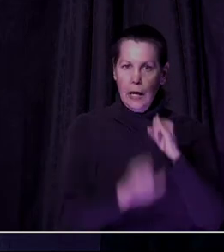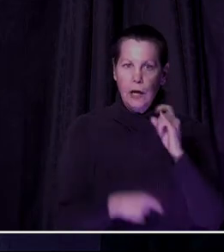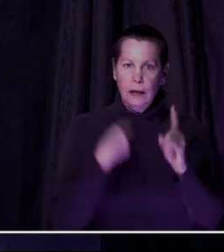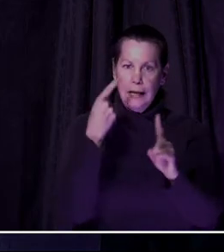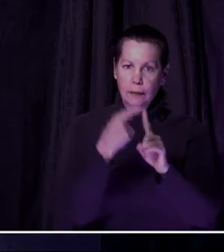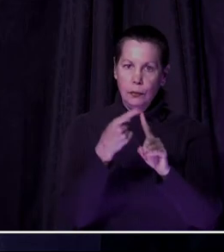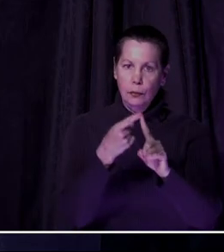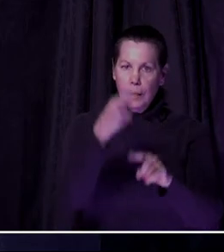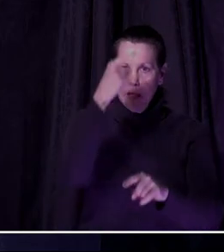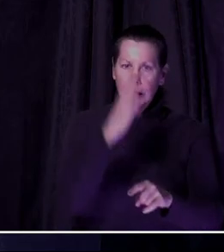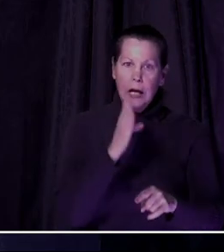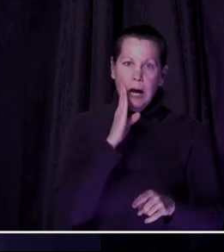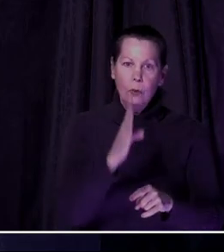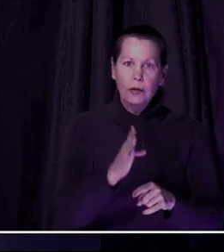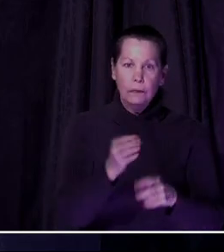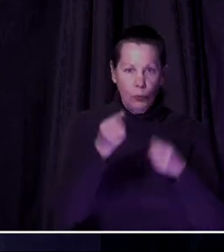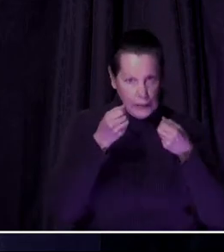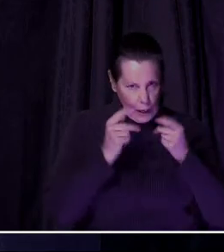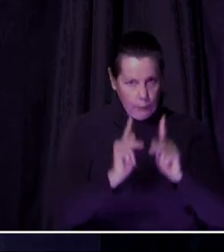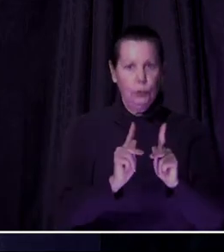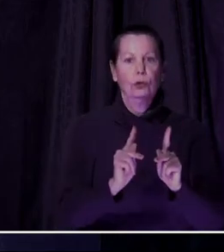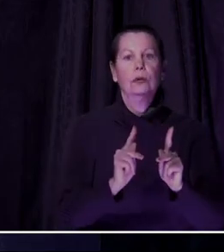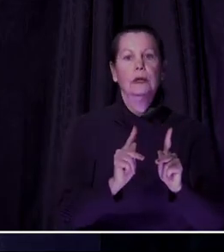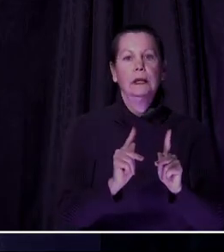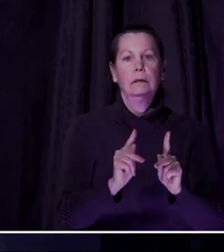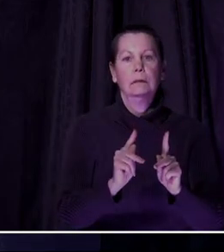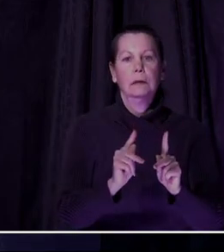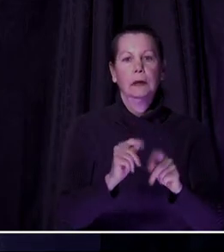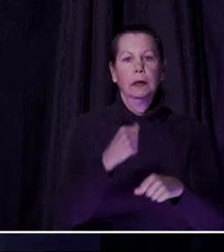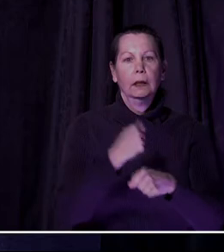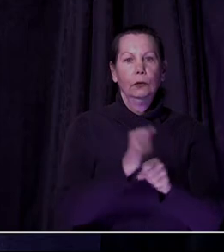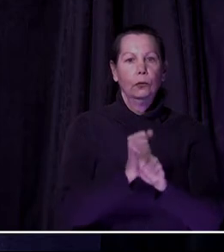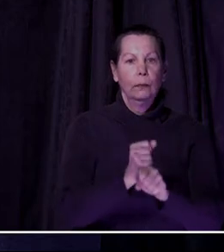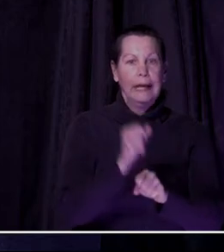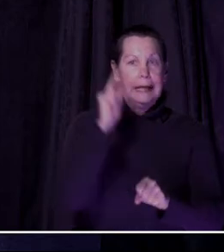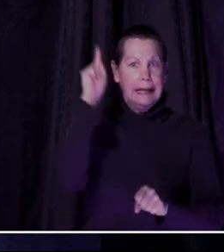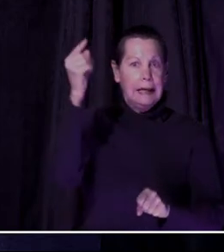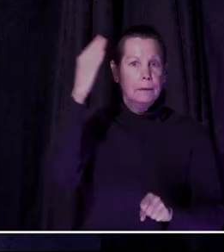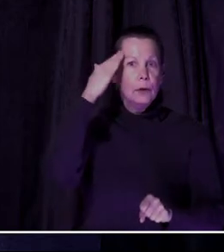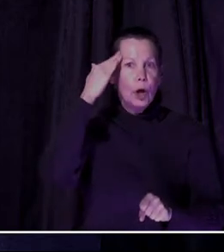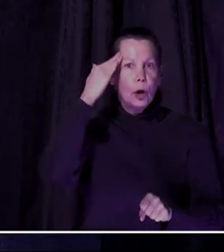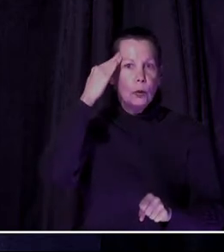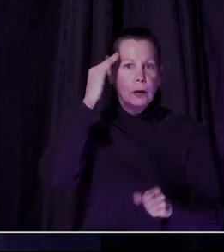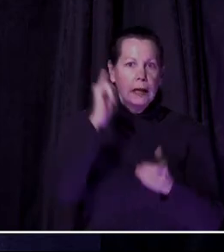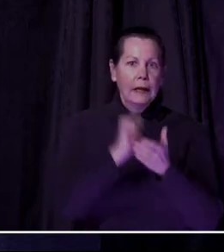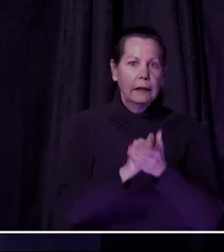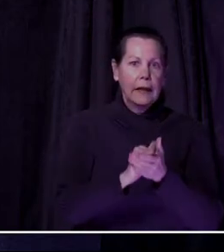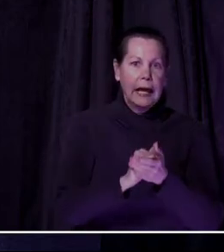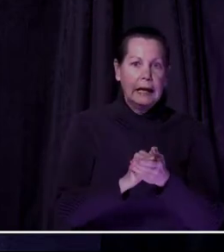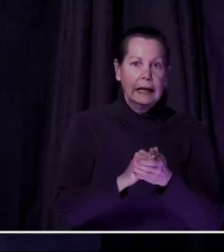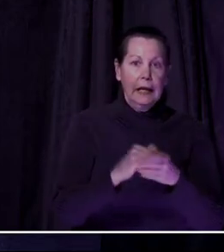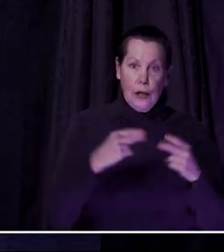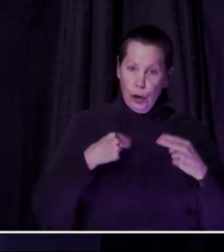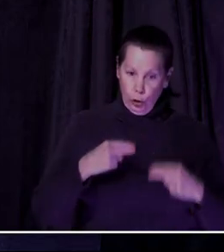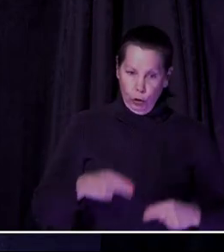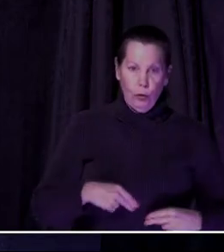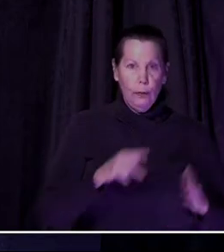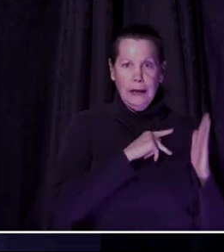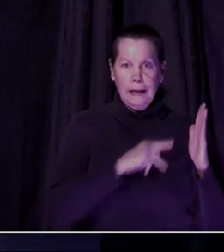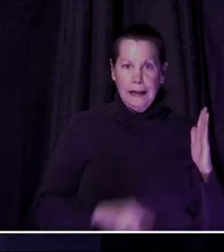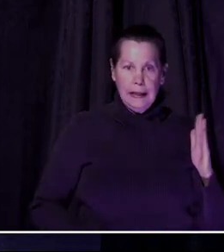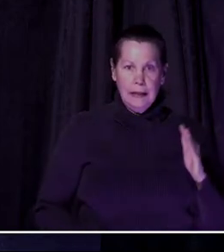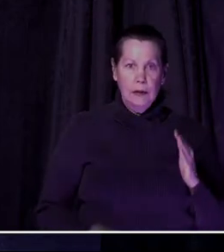number three, God will give you the opportunity to make him known that even human kings will